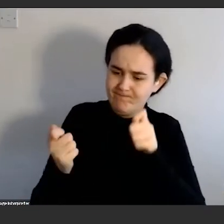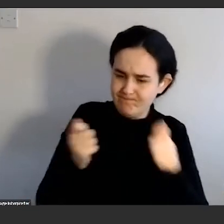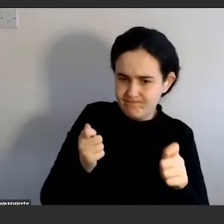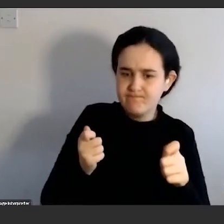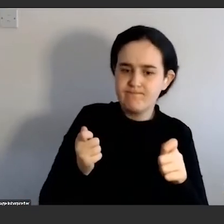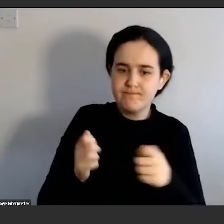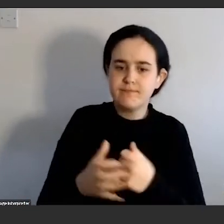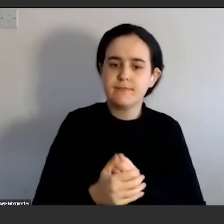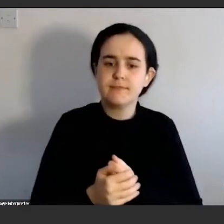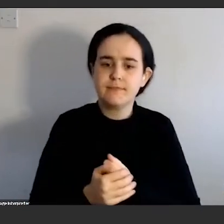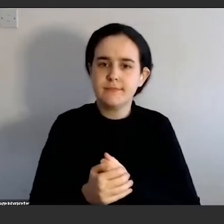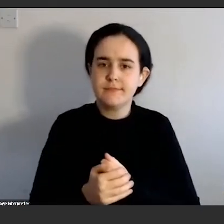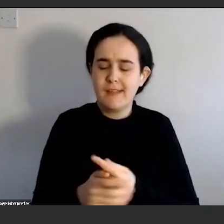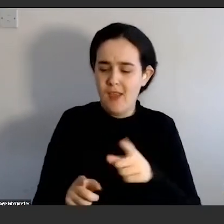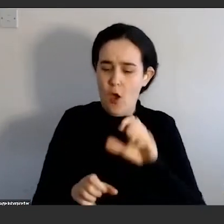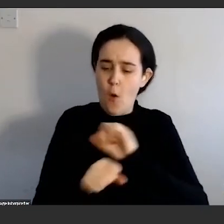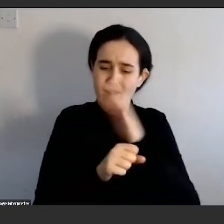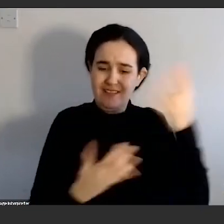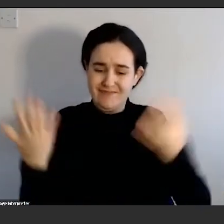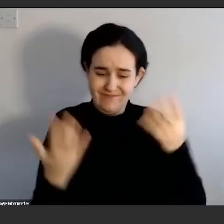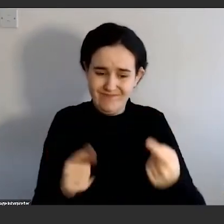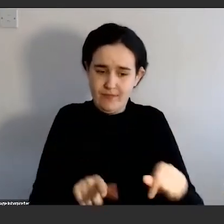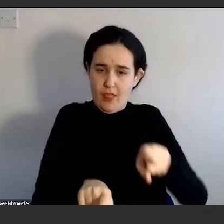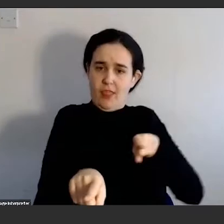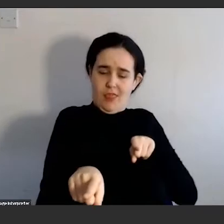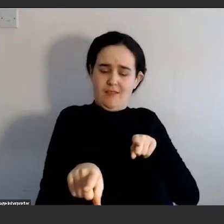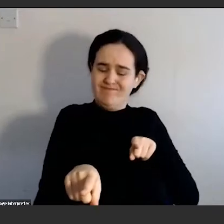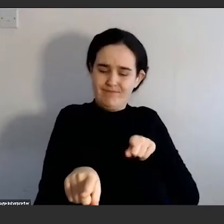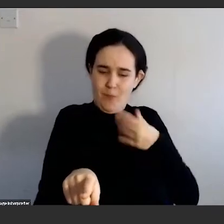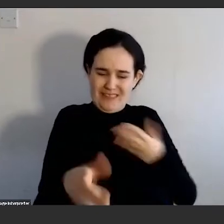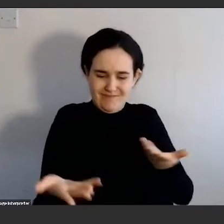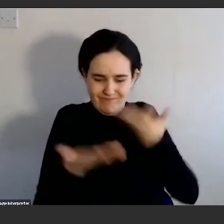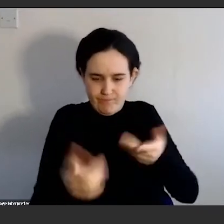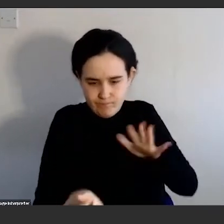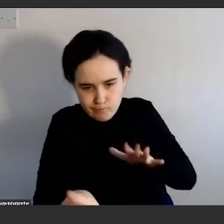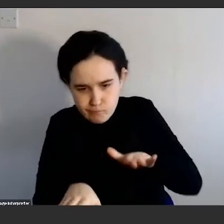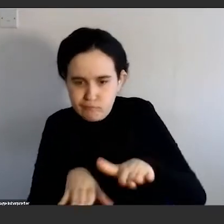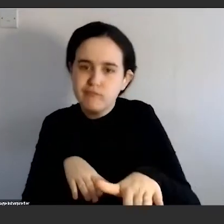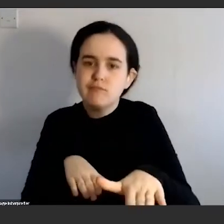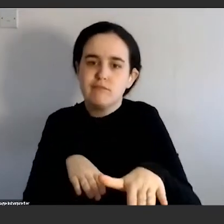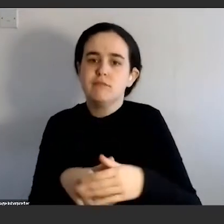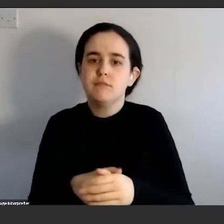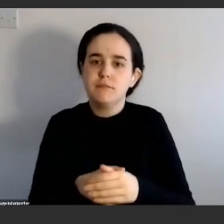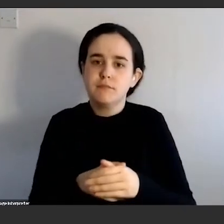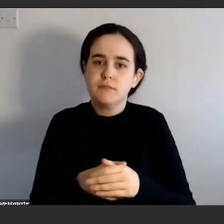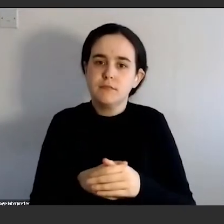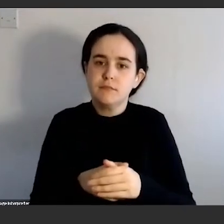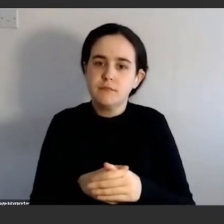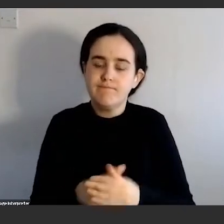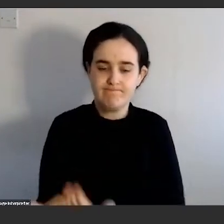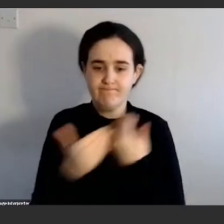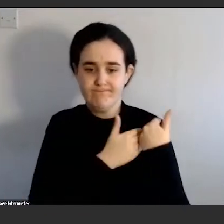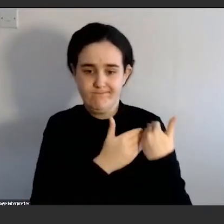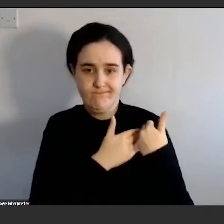health sector was not providing inclusive services was because it